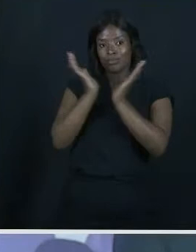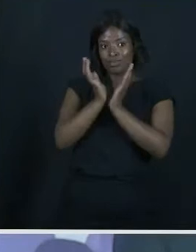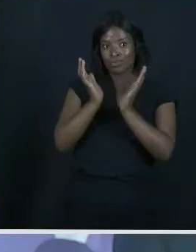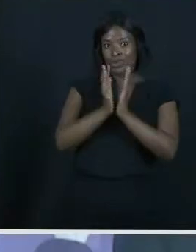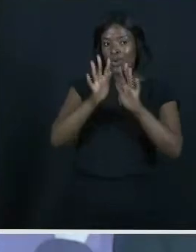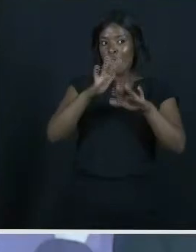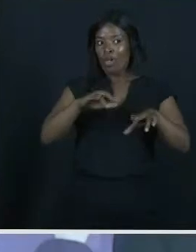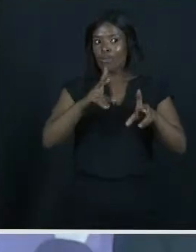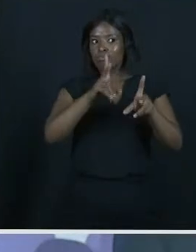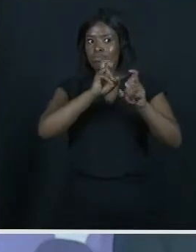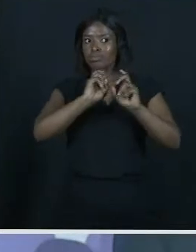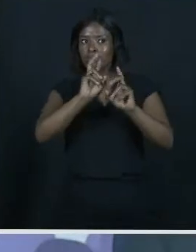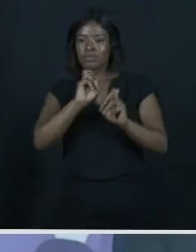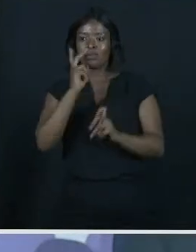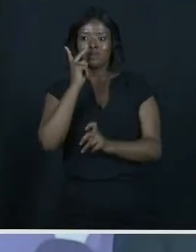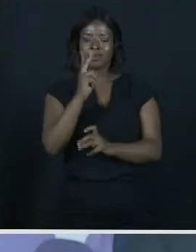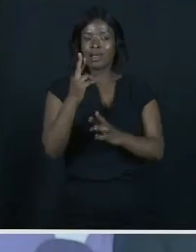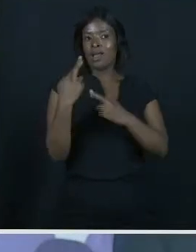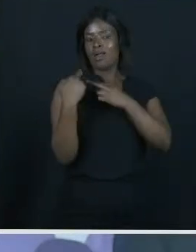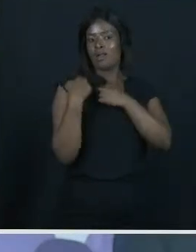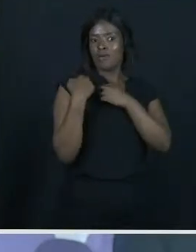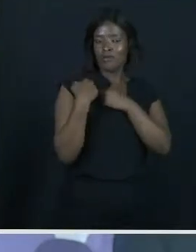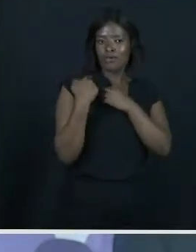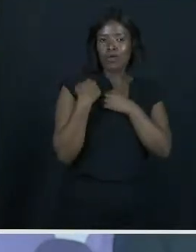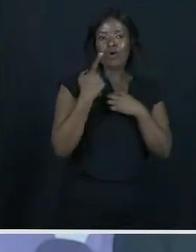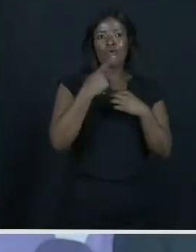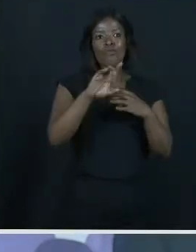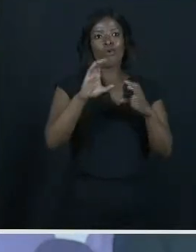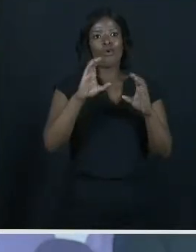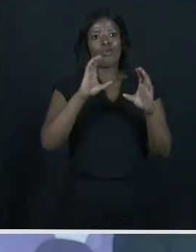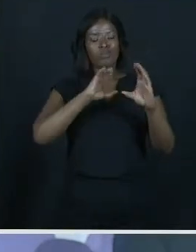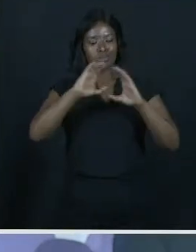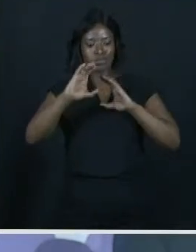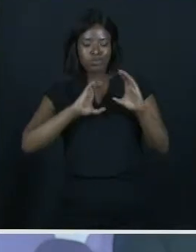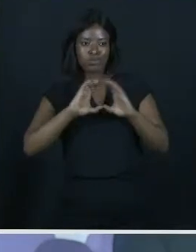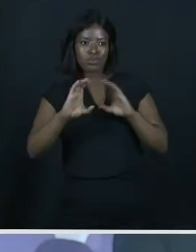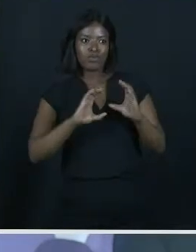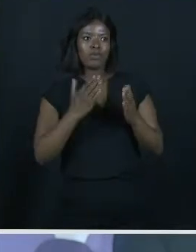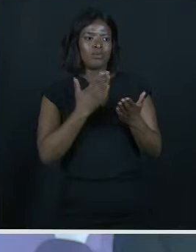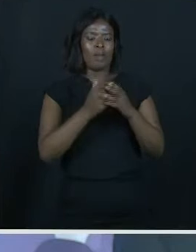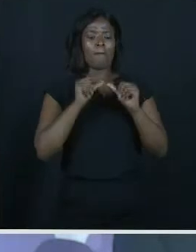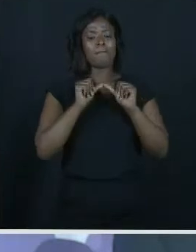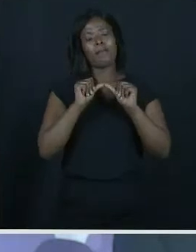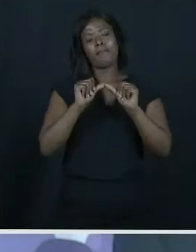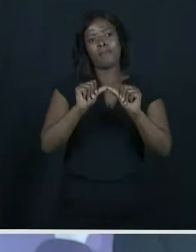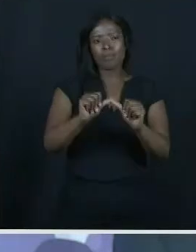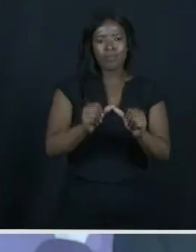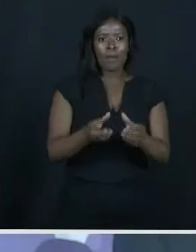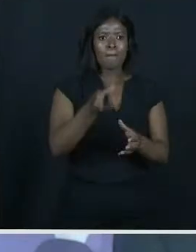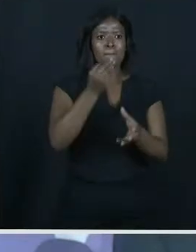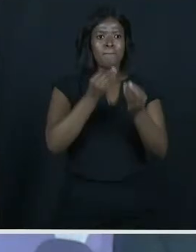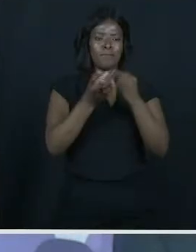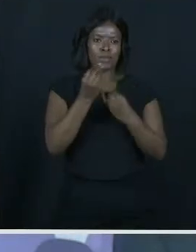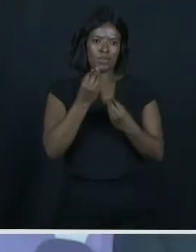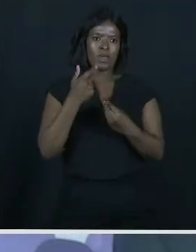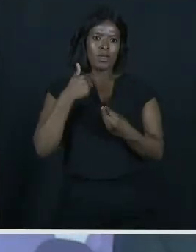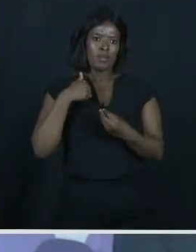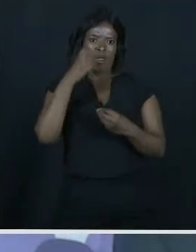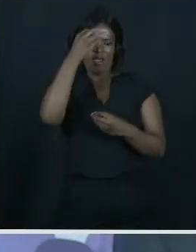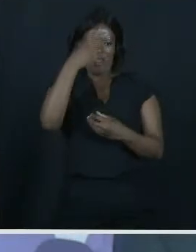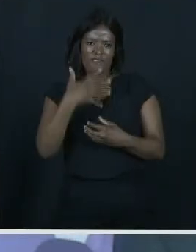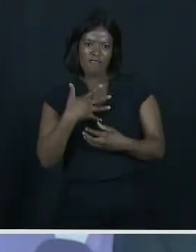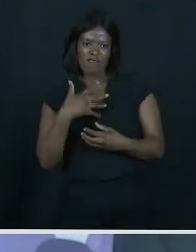ensure accountability and facilitate the difficult conversations that you'll continue to have. And as African First Ladies, we often